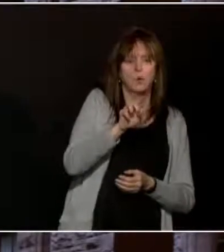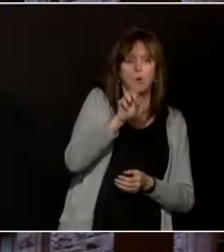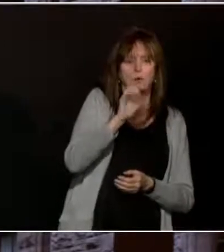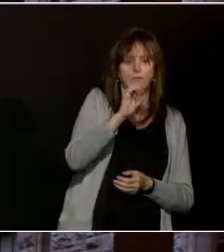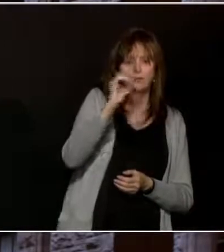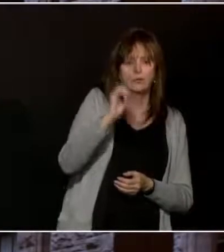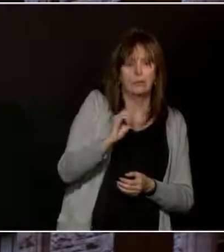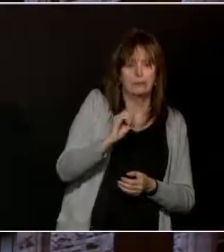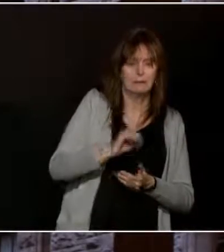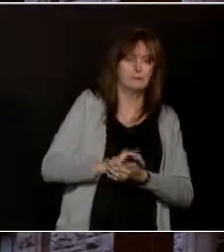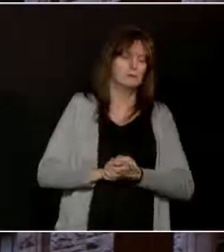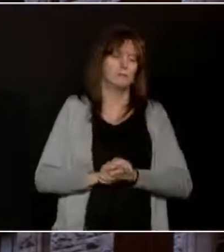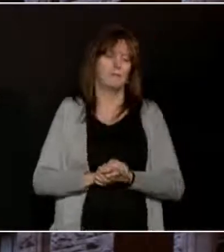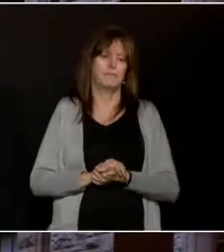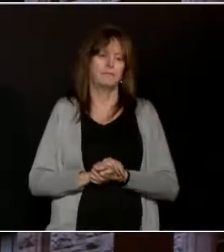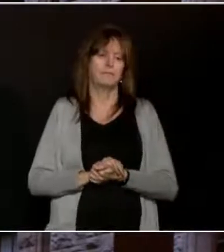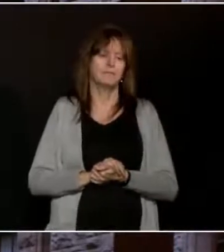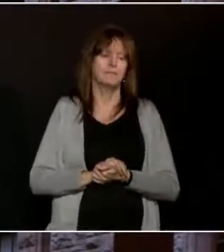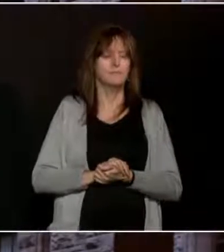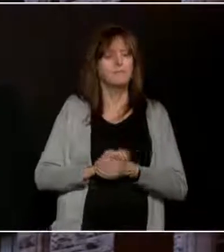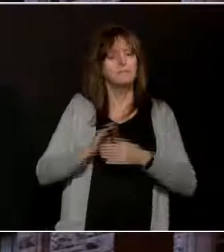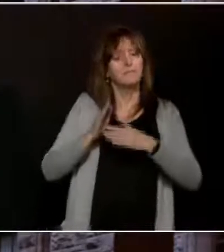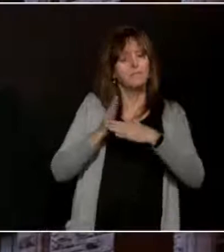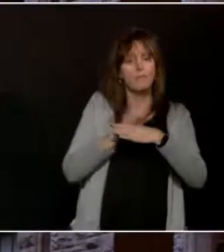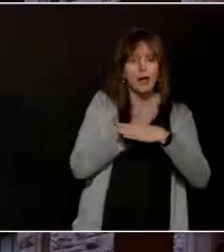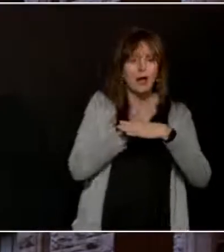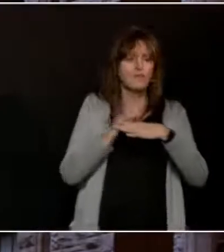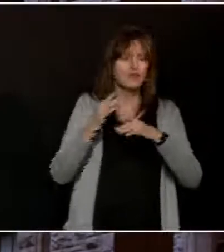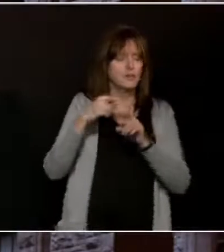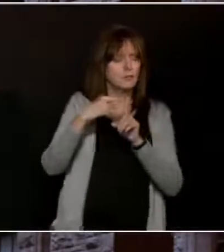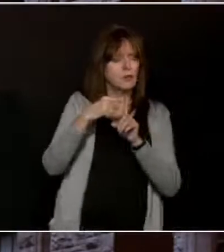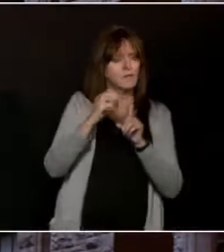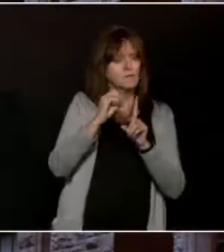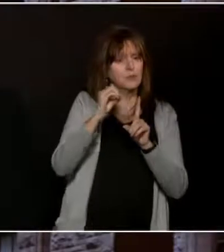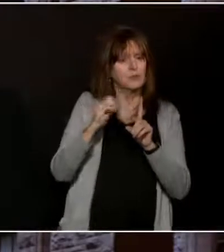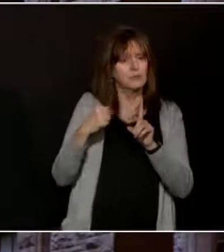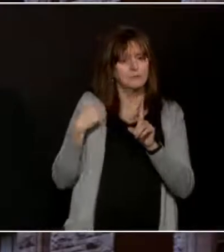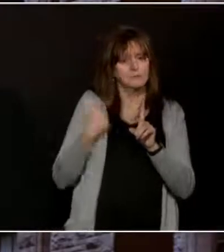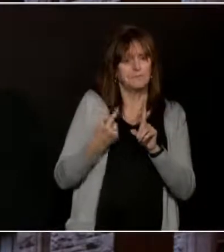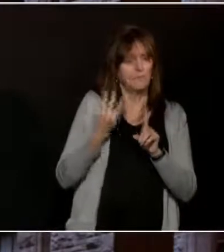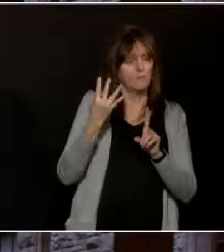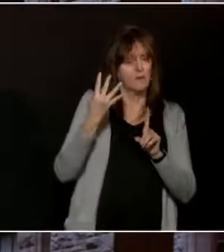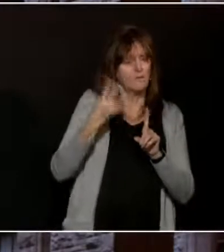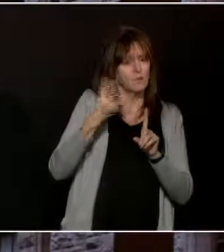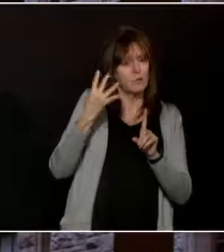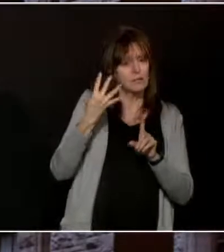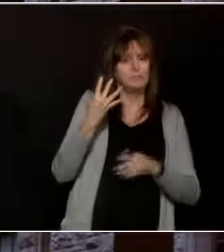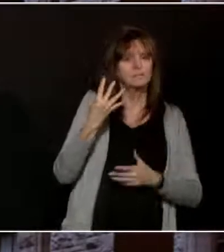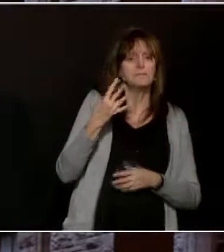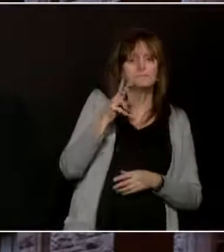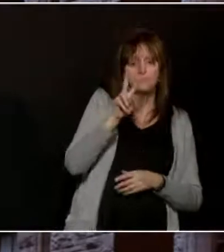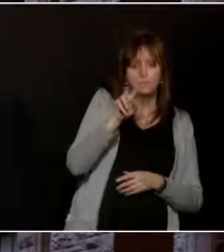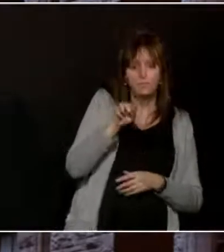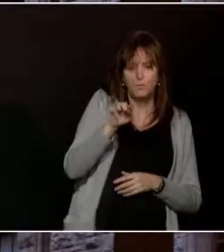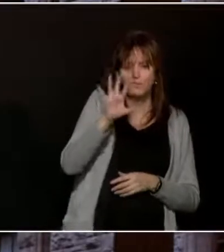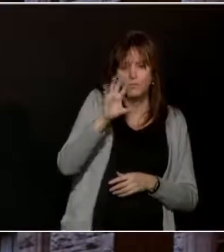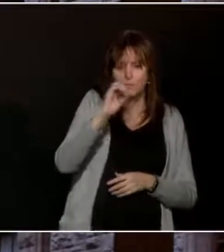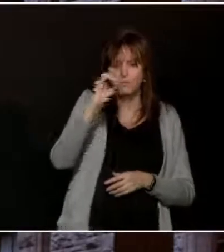The average positivity rate over the last 7 days is 2.5%, which is also slightly lower